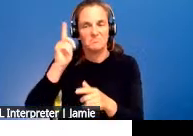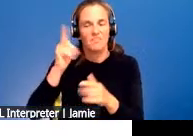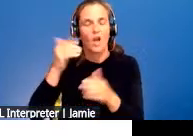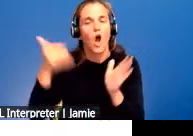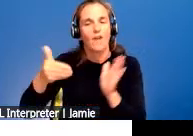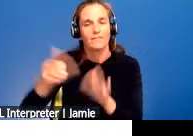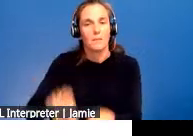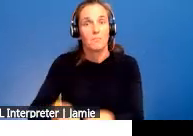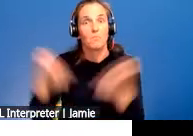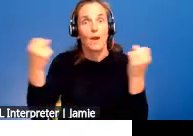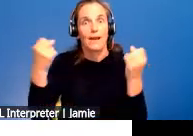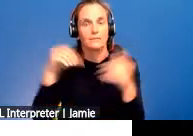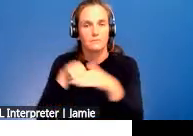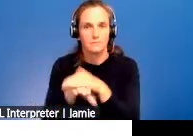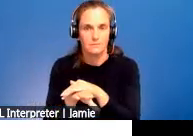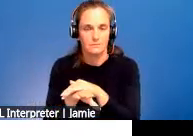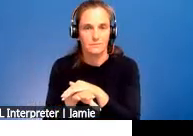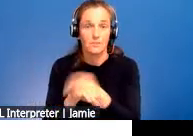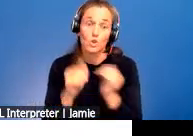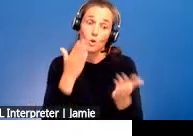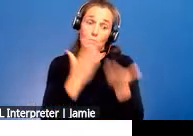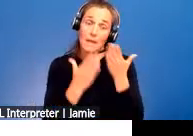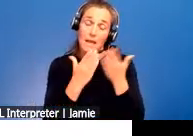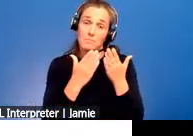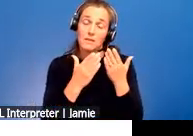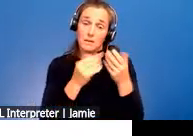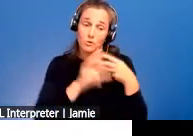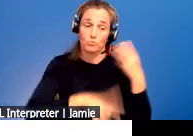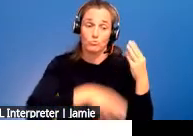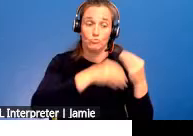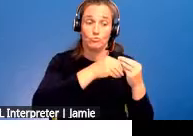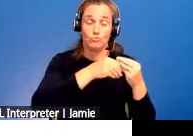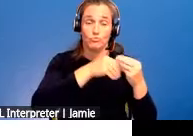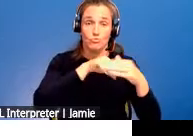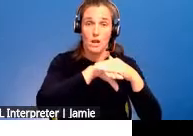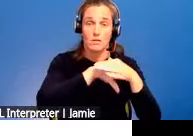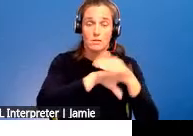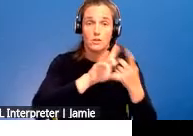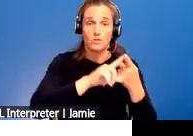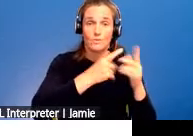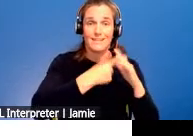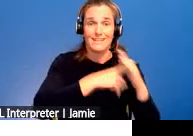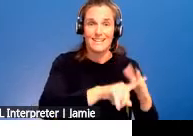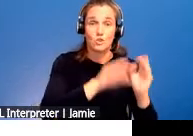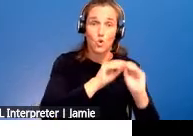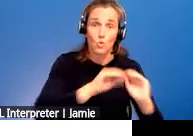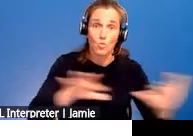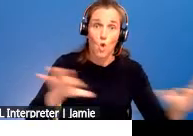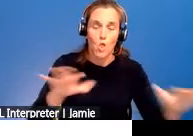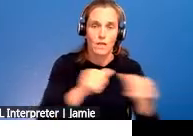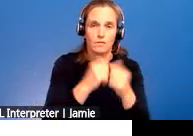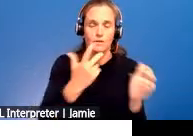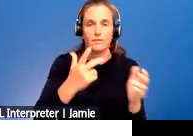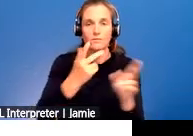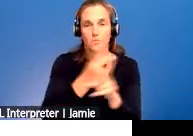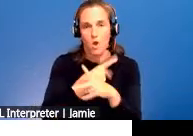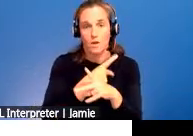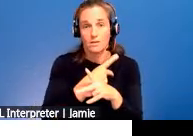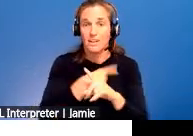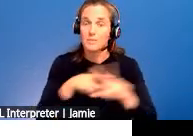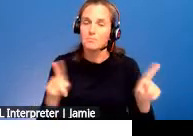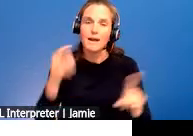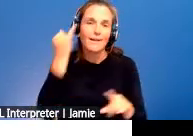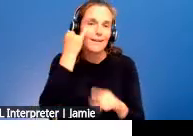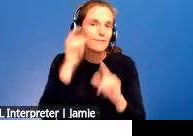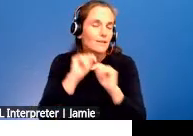because you might have integrated accessibility into the initial rollout of a product. But if there's a team that's